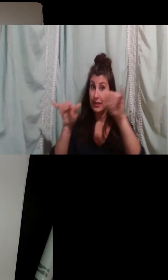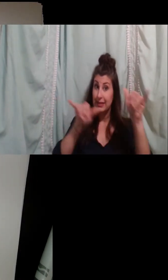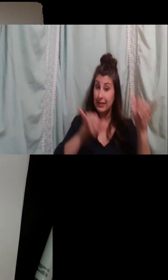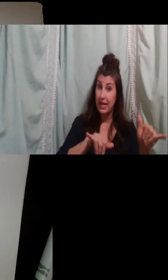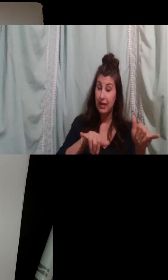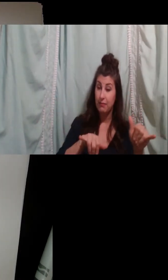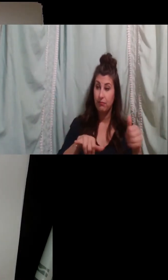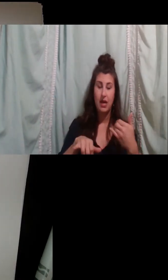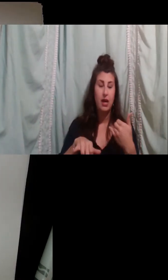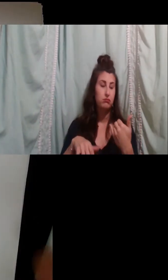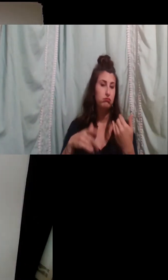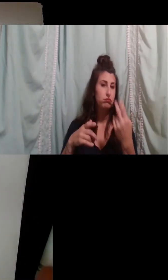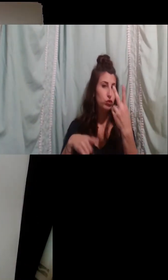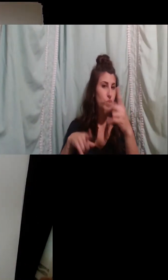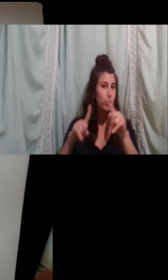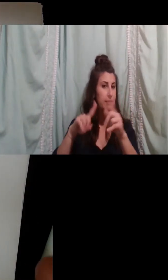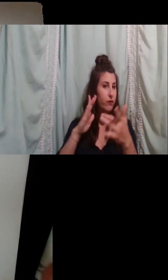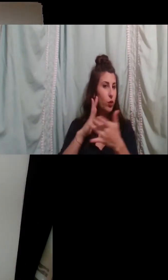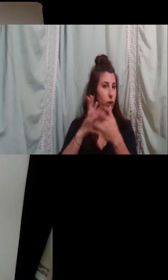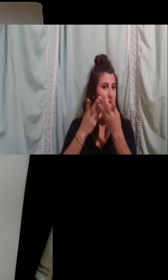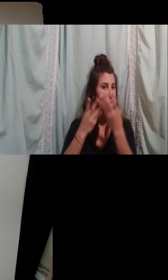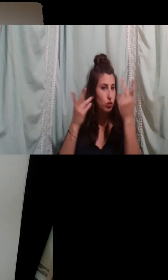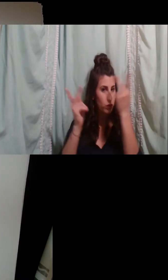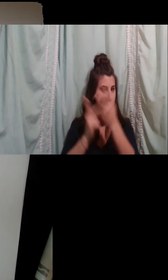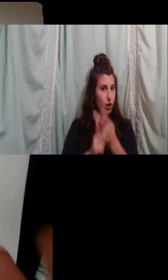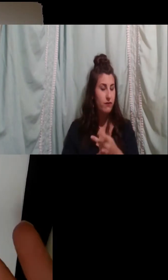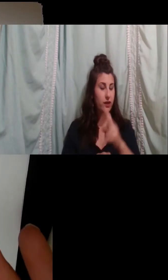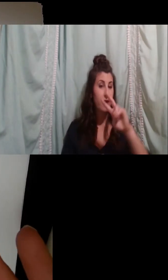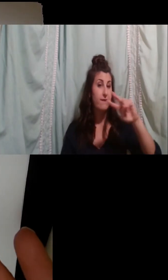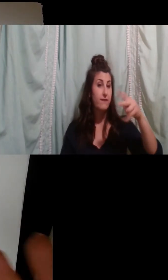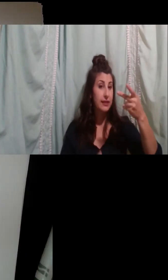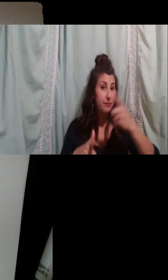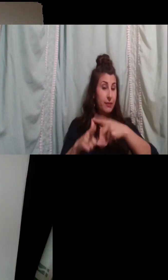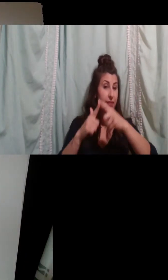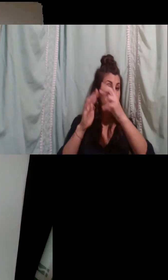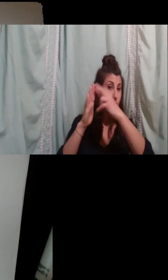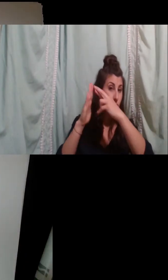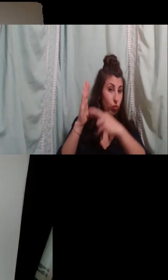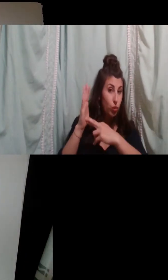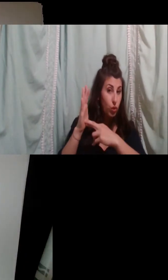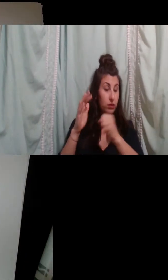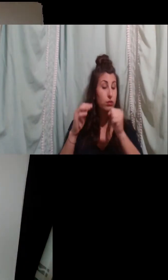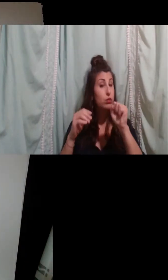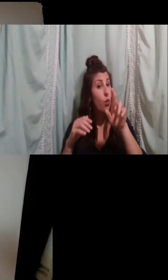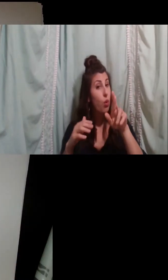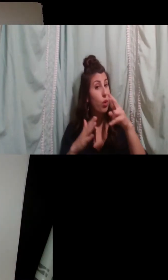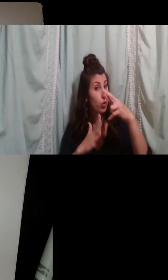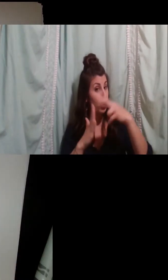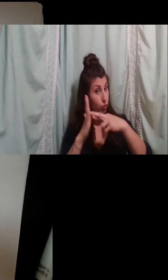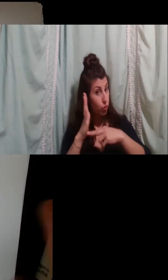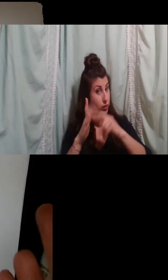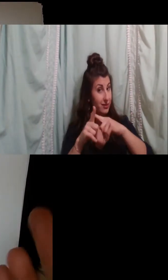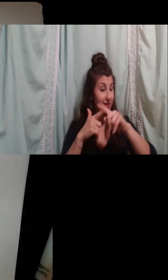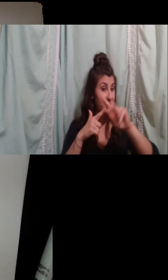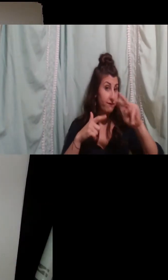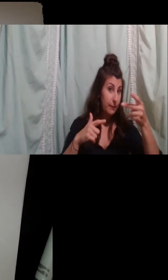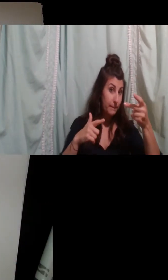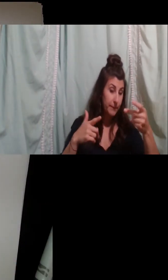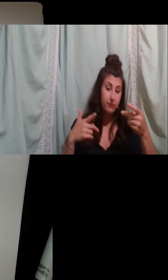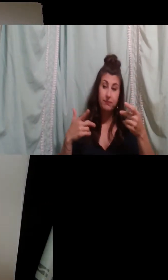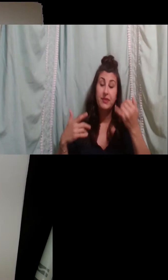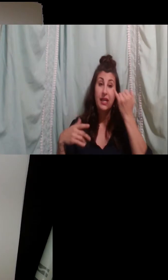same bases, then I have two different ways of going about it. Flip first, then do the rules, or do the rules and then flip